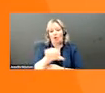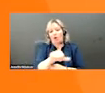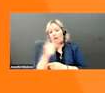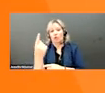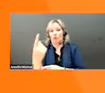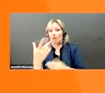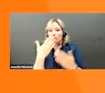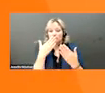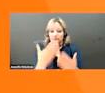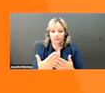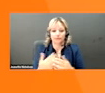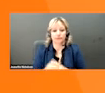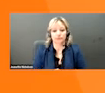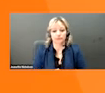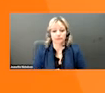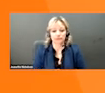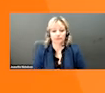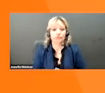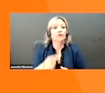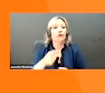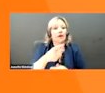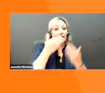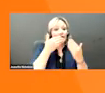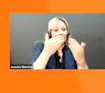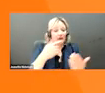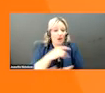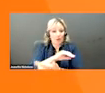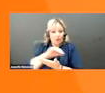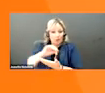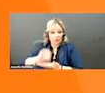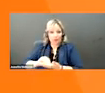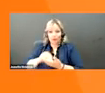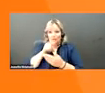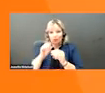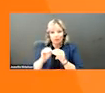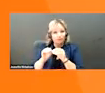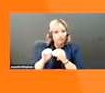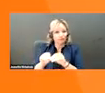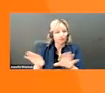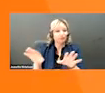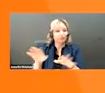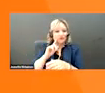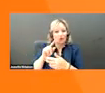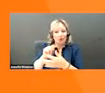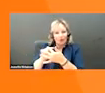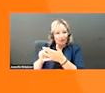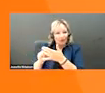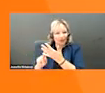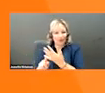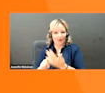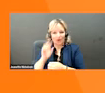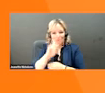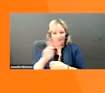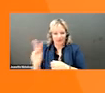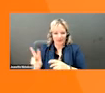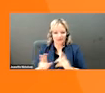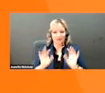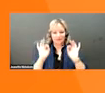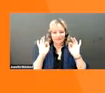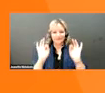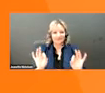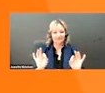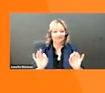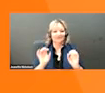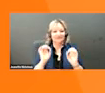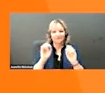Awesome, thank you. And I've made sure to note that so that we'll send that out to the participants so they have those sites. So just check and see if there's